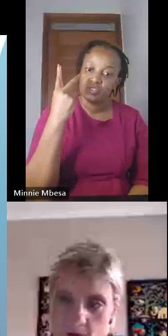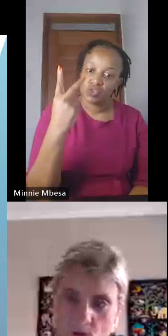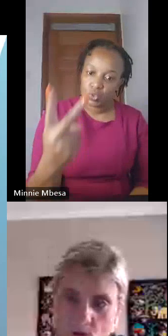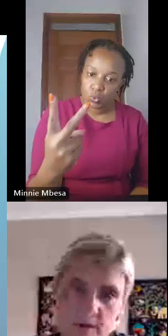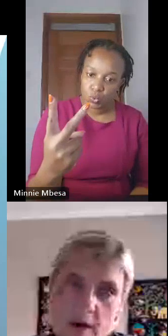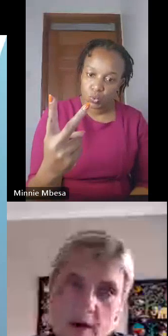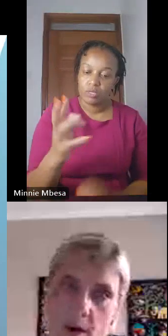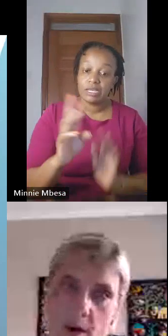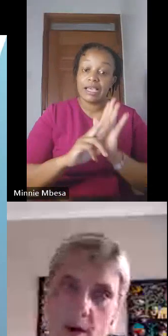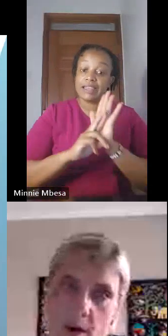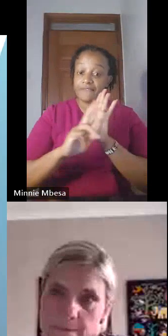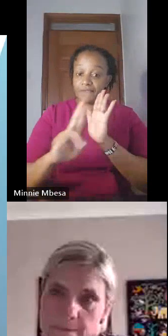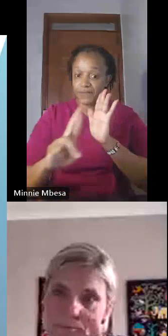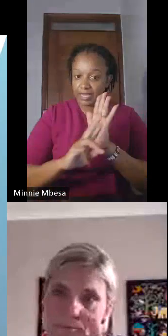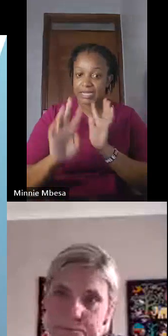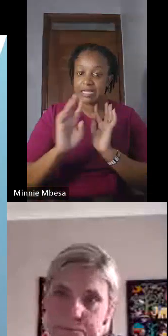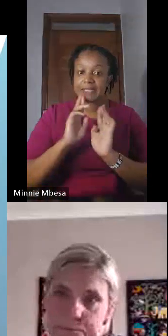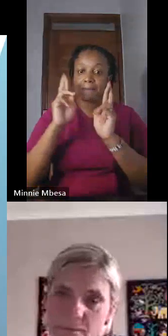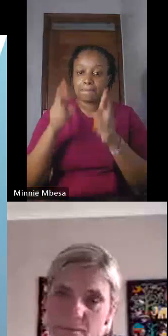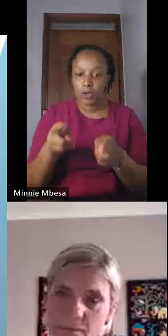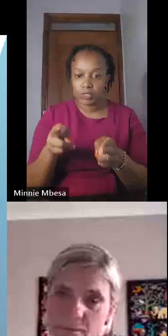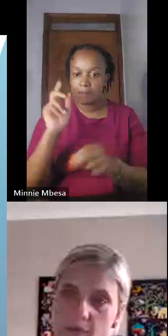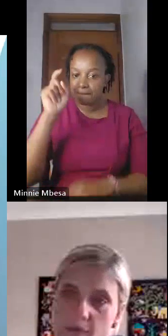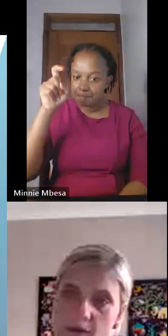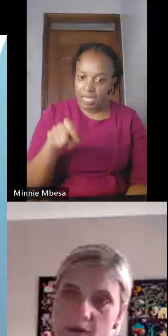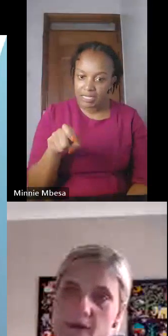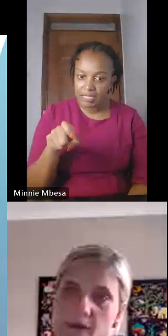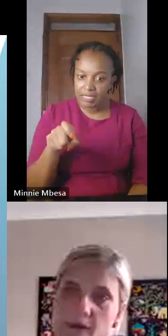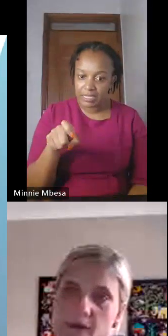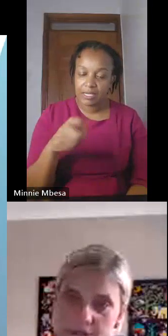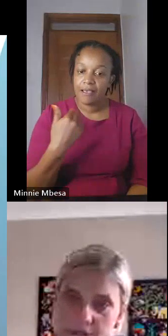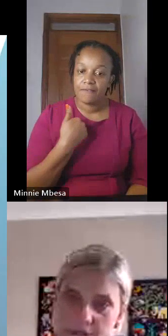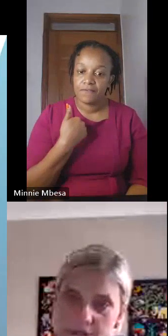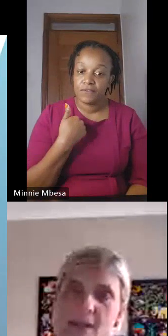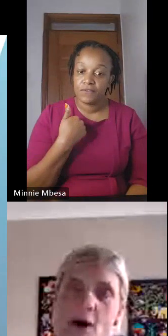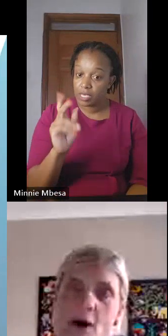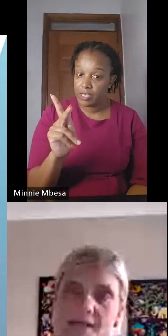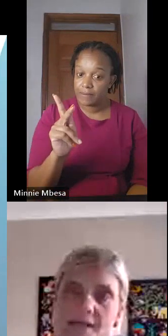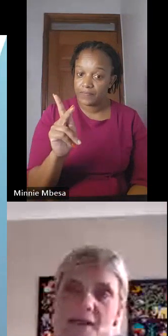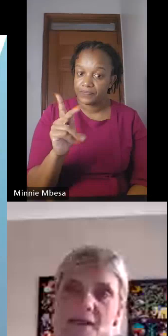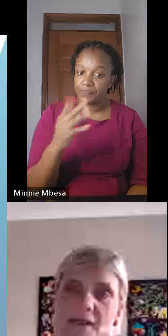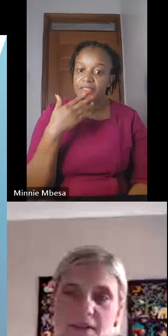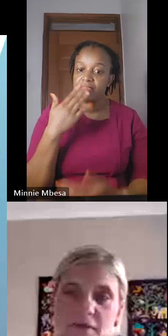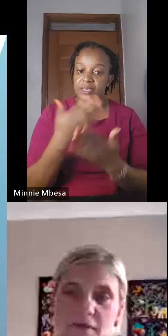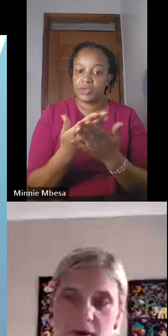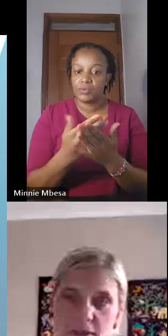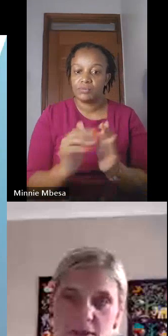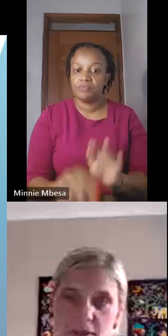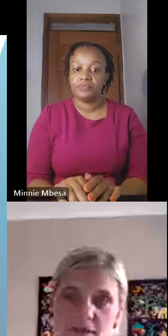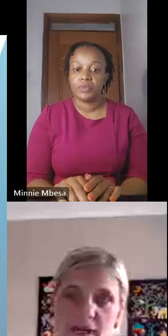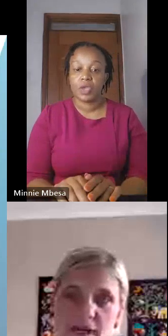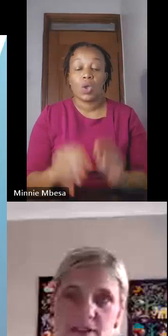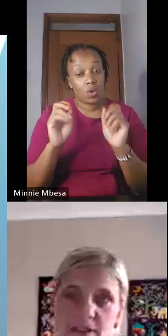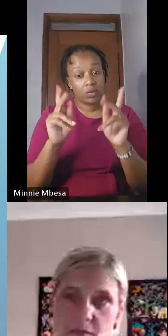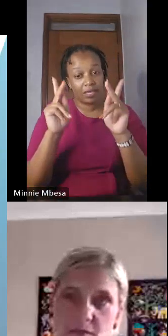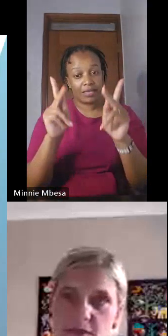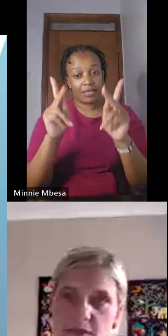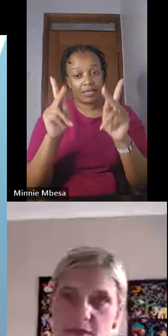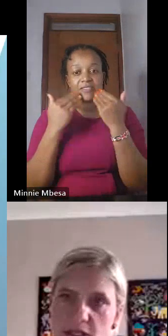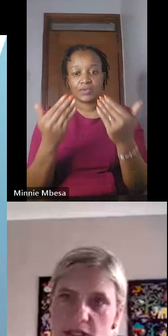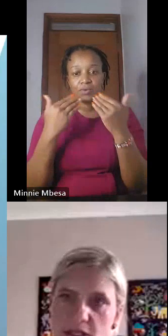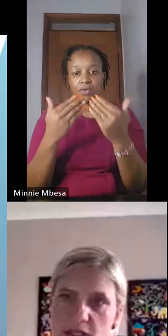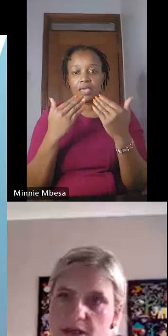referee reports. Okay. All right, thank you. Perfect. All right. Thank you very much, everybody. I